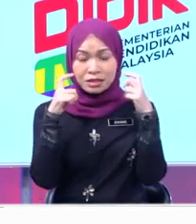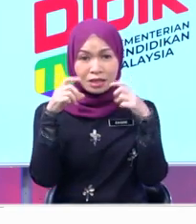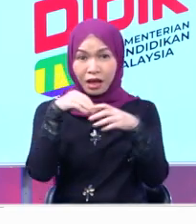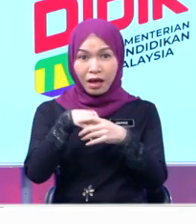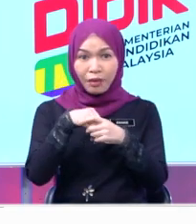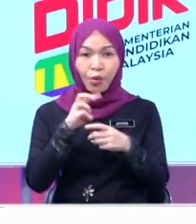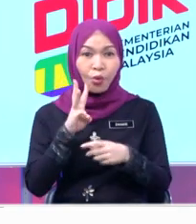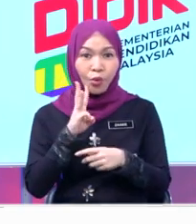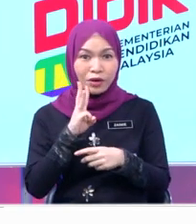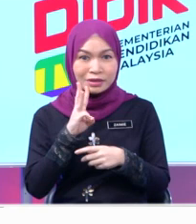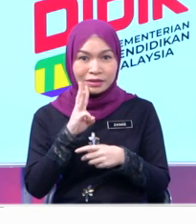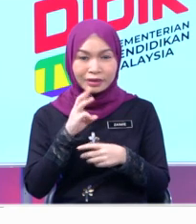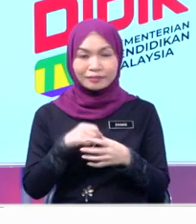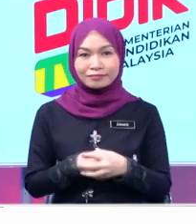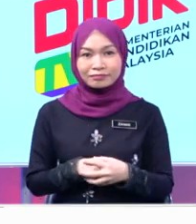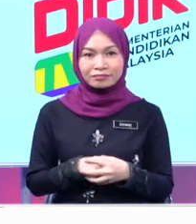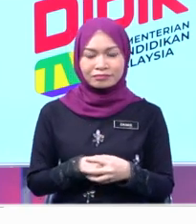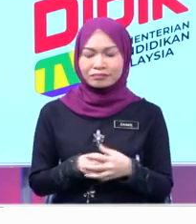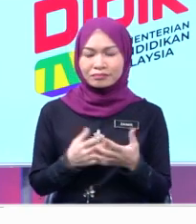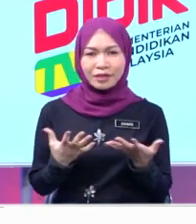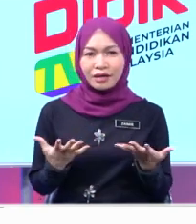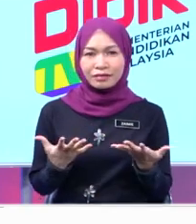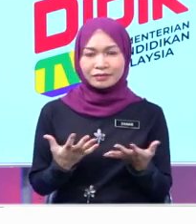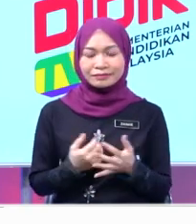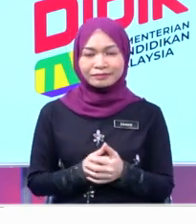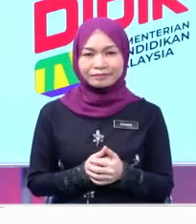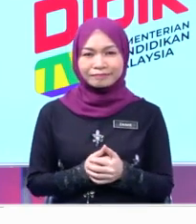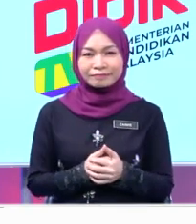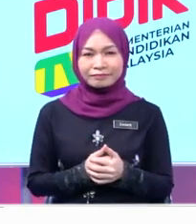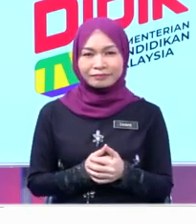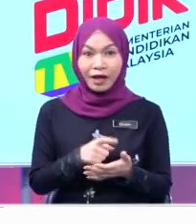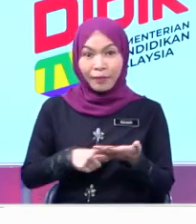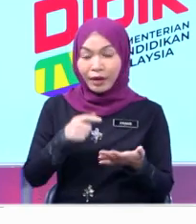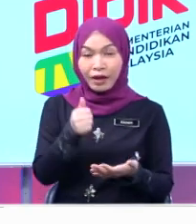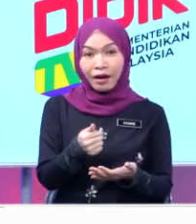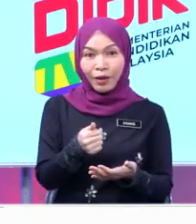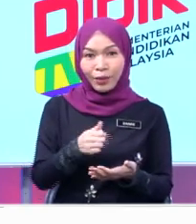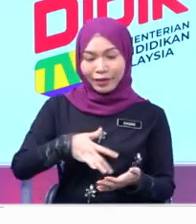of the pandemic. Before the mask, it would have been something else. What do you think it would be, Arti?